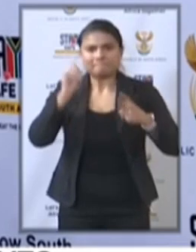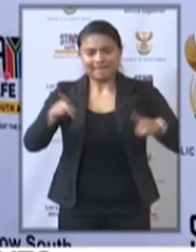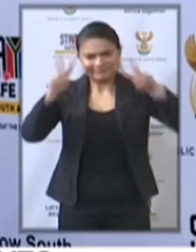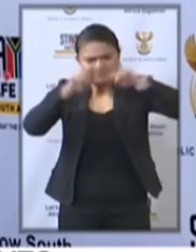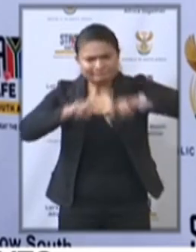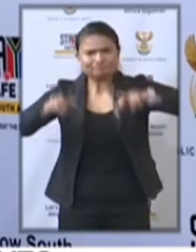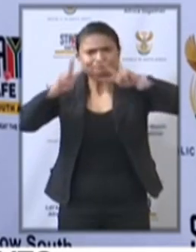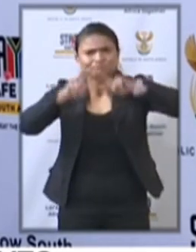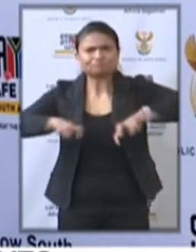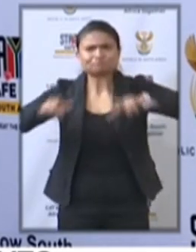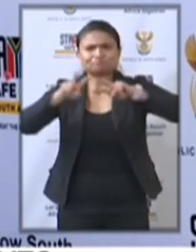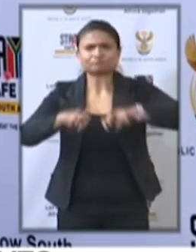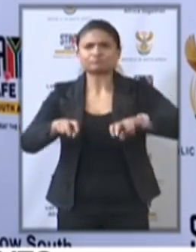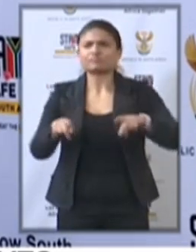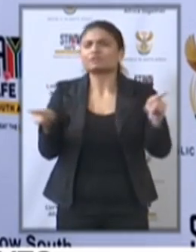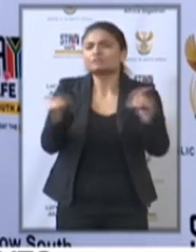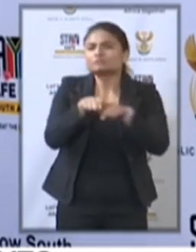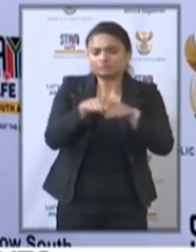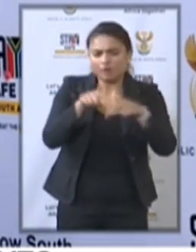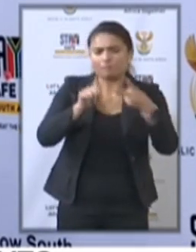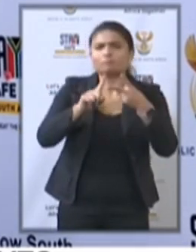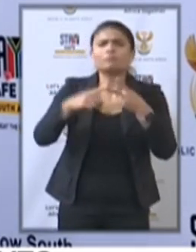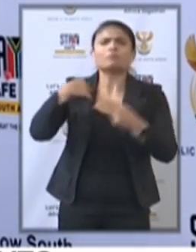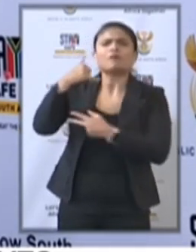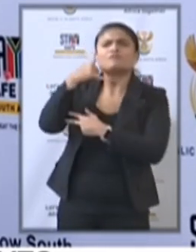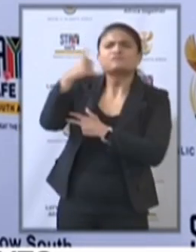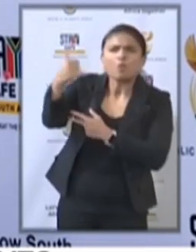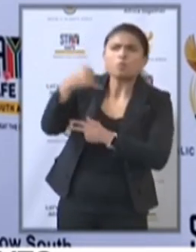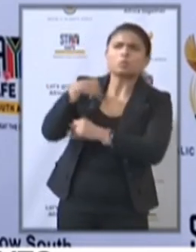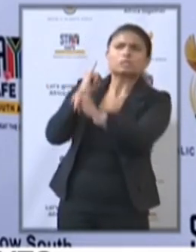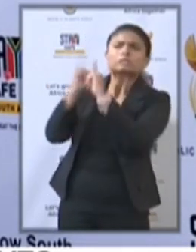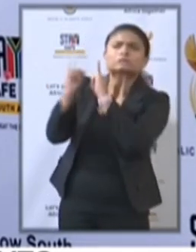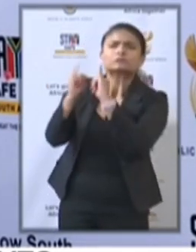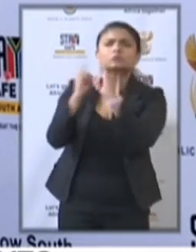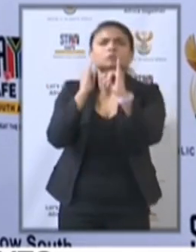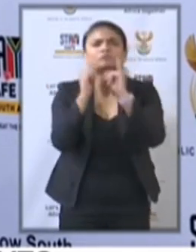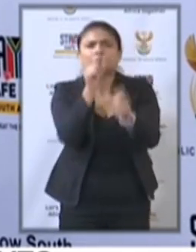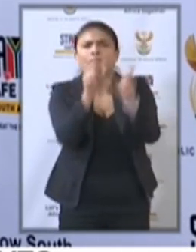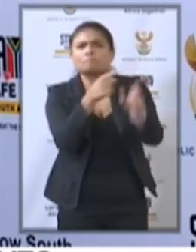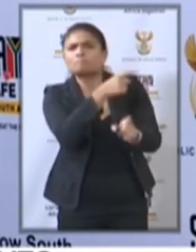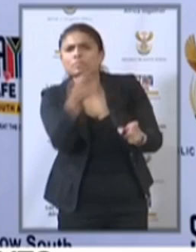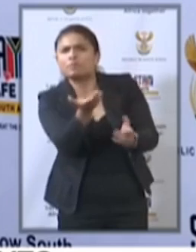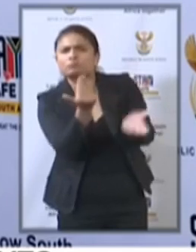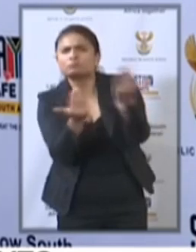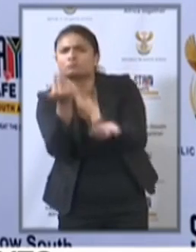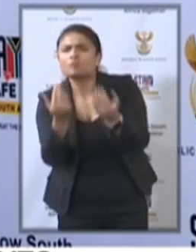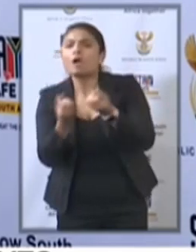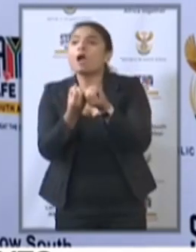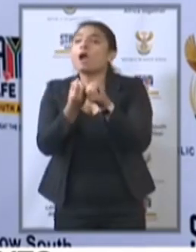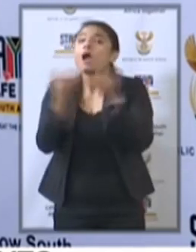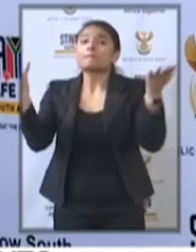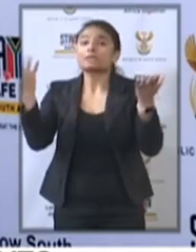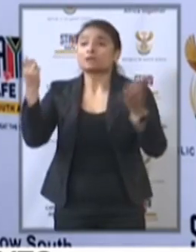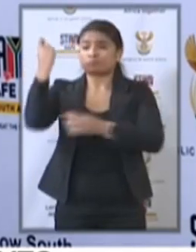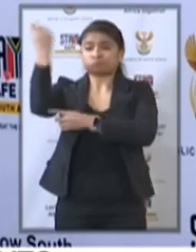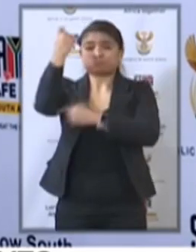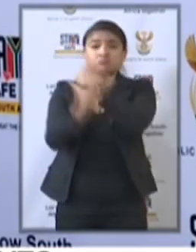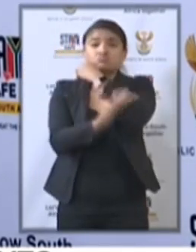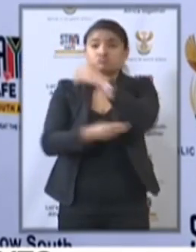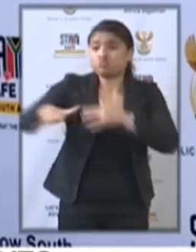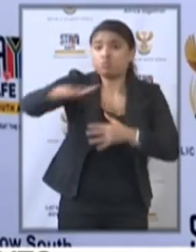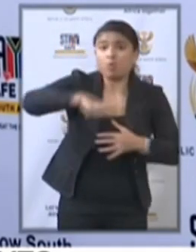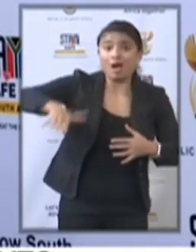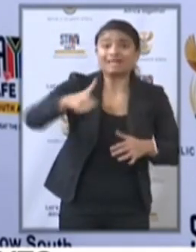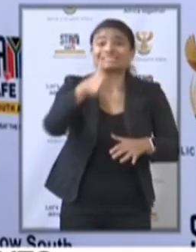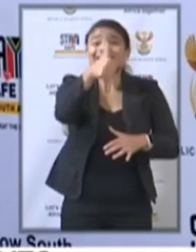for COVID symptoms in more than 60,000 rural households in Mpumalanga, Limpopo,